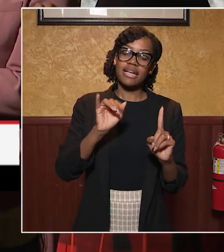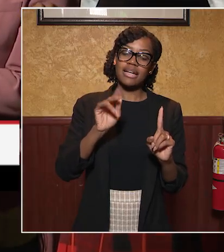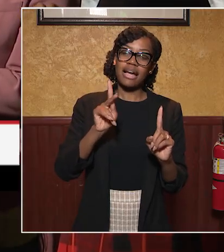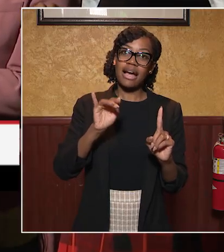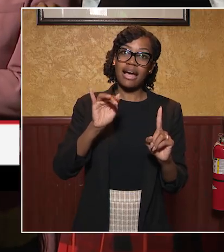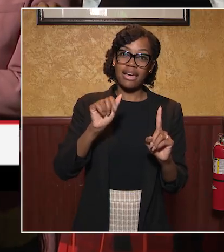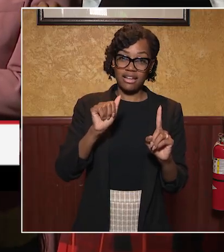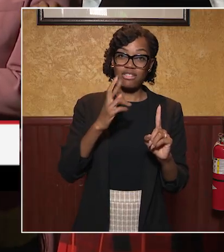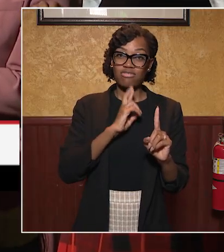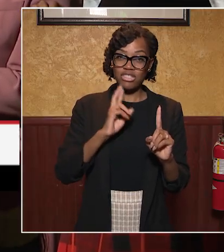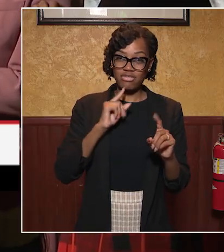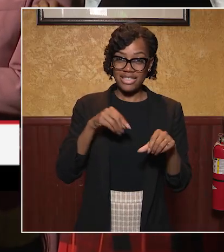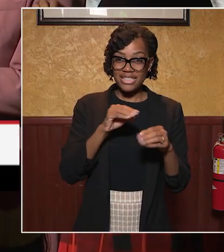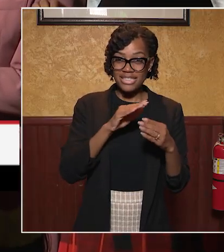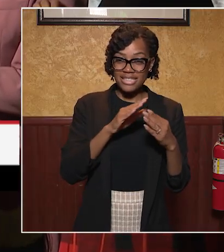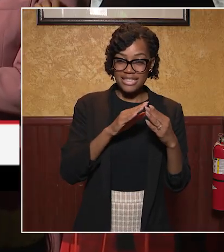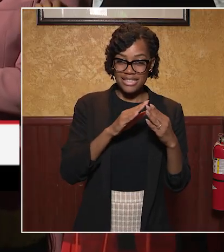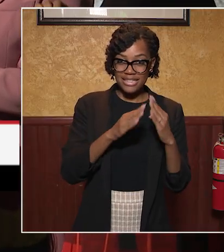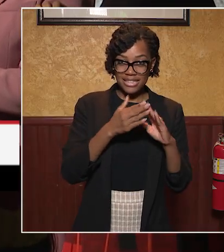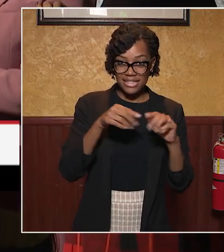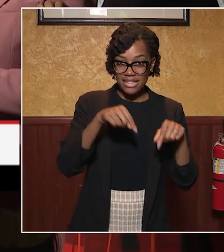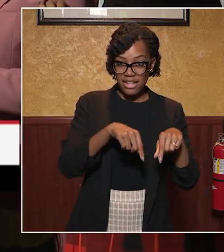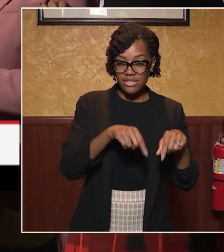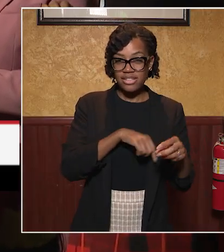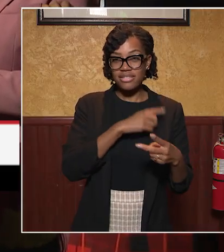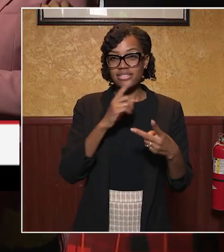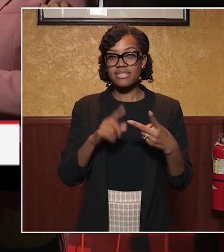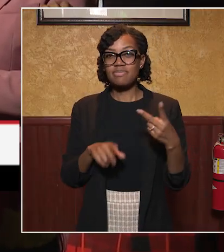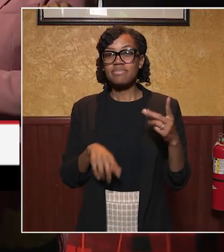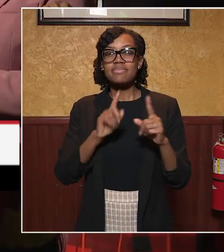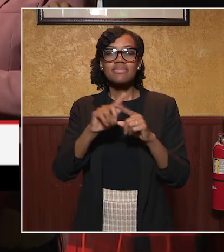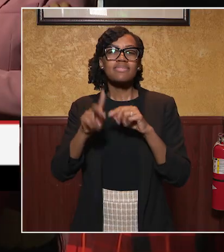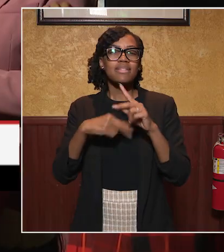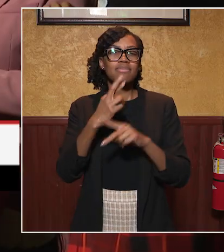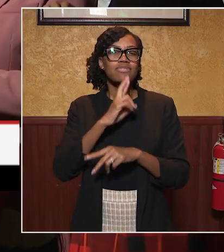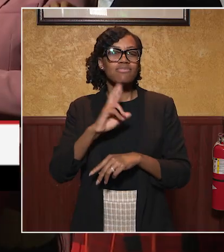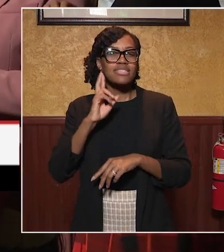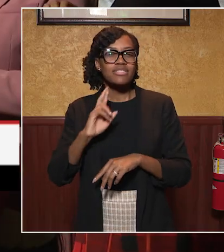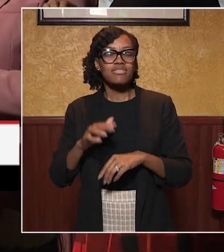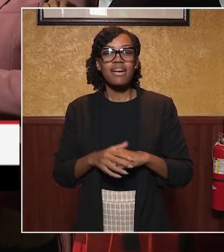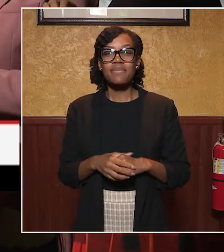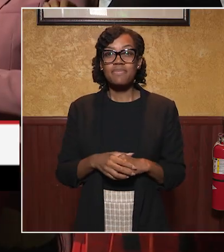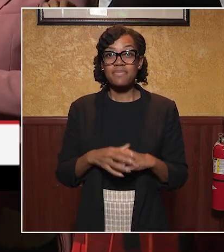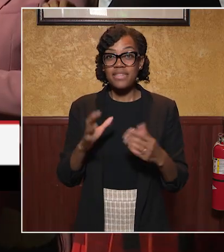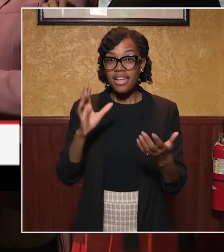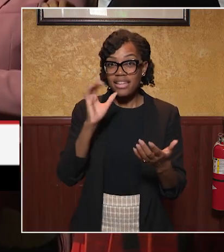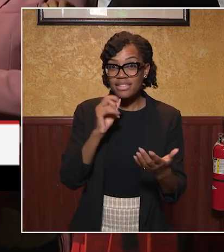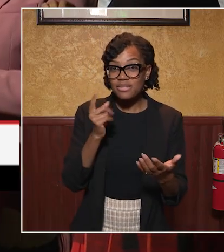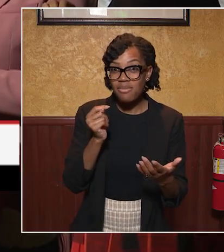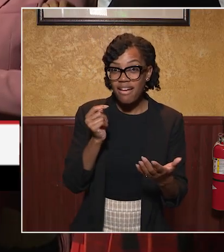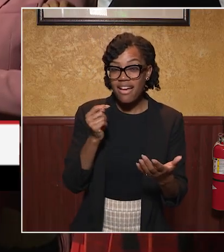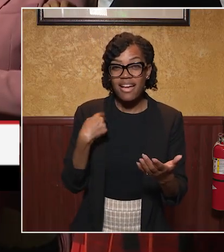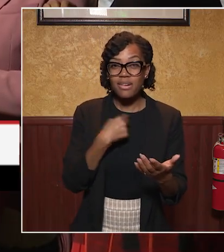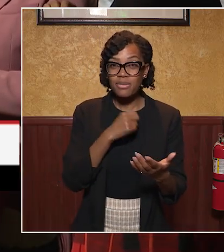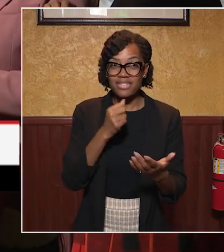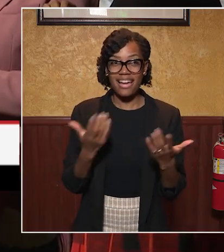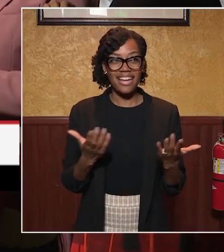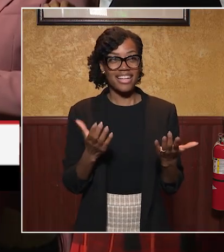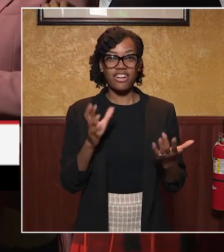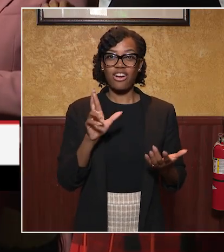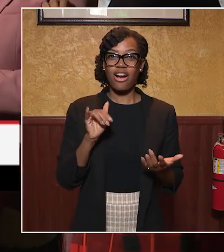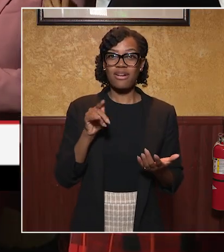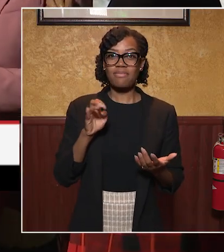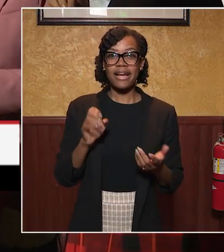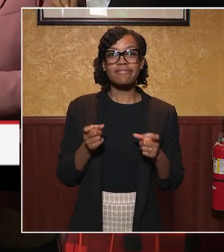Crepes, Don Churro, Fireside Eats, Raclette by Stable DC. And guess what? We're not here in Carmine's by